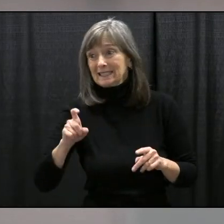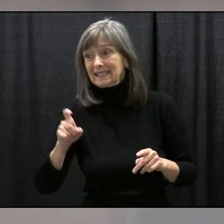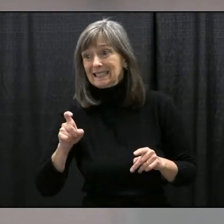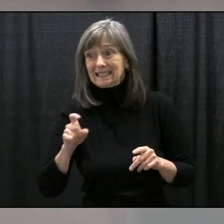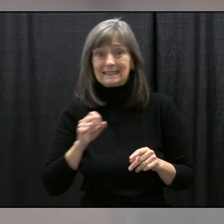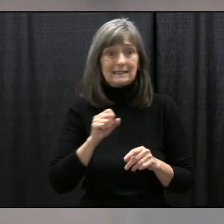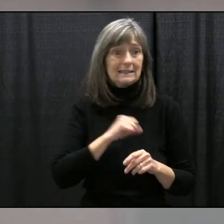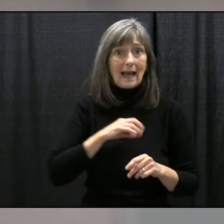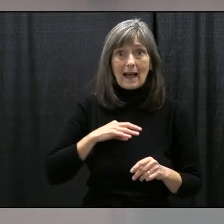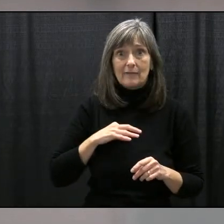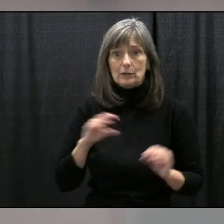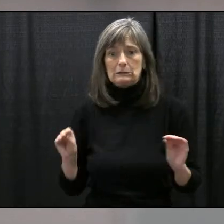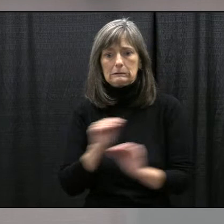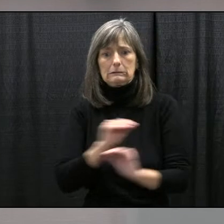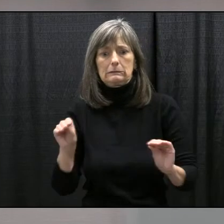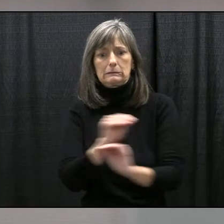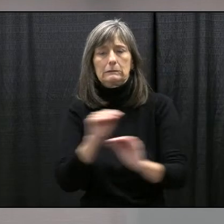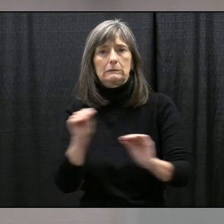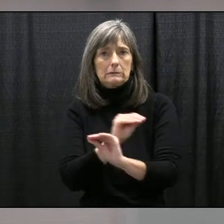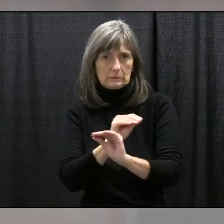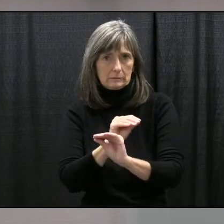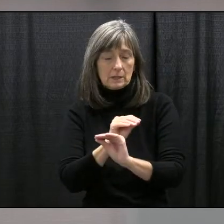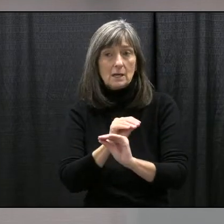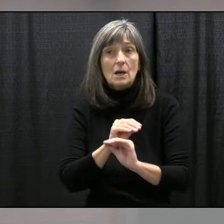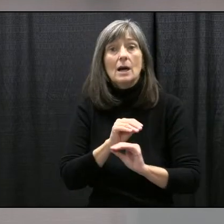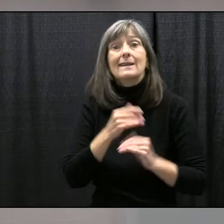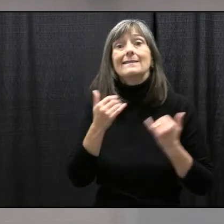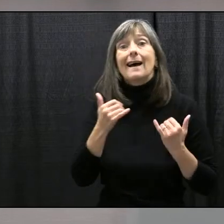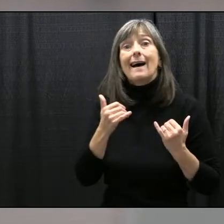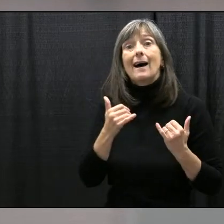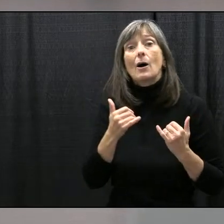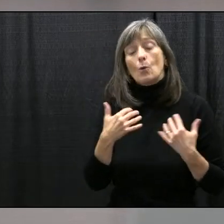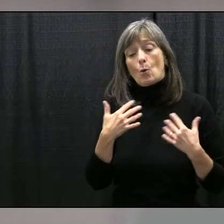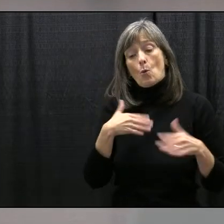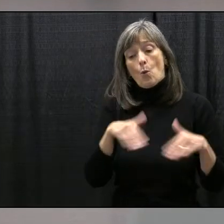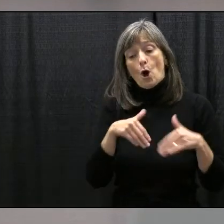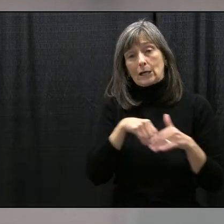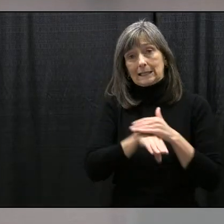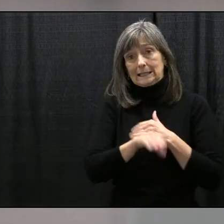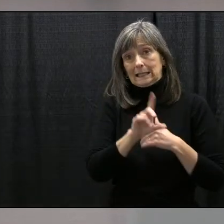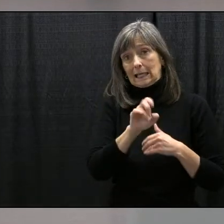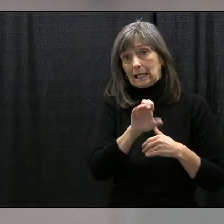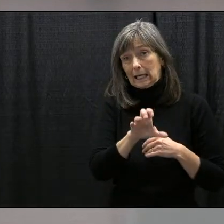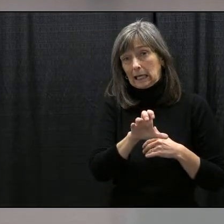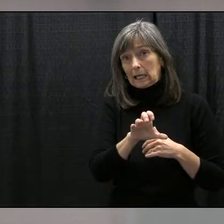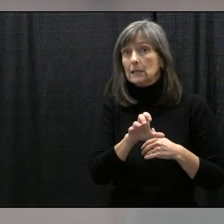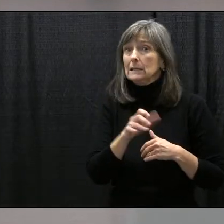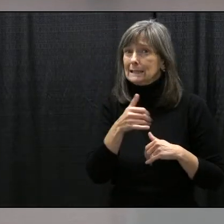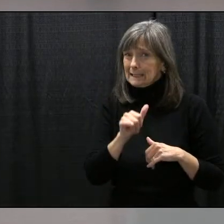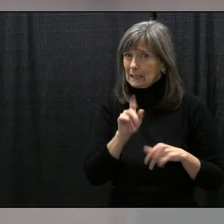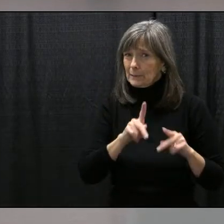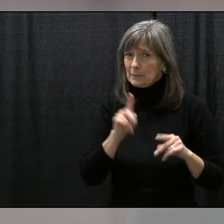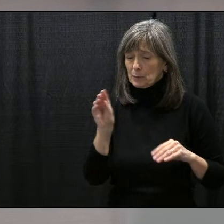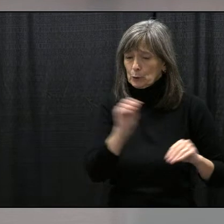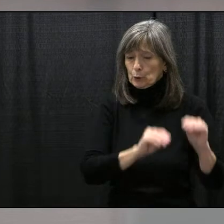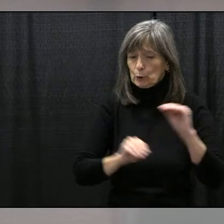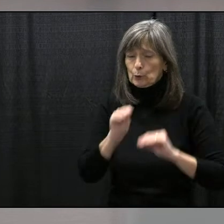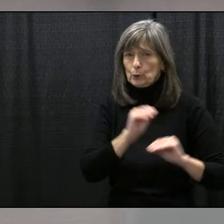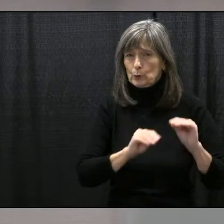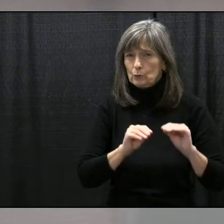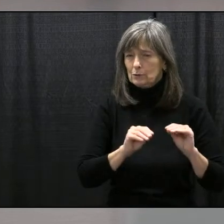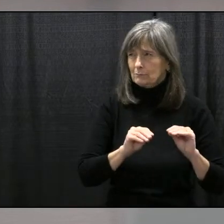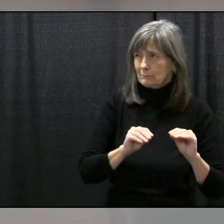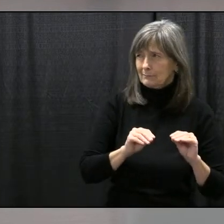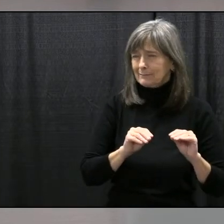up expanded walk-in clinics, that also means moving healthcare workers around. So some might argue that this is like a net zero gain or